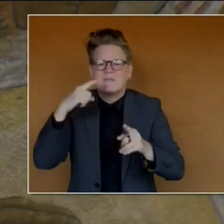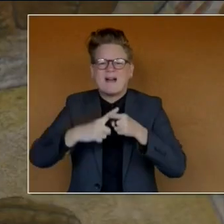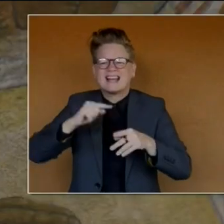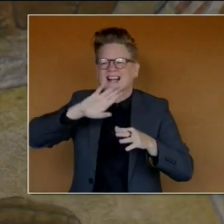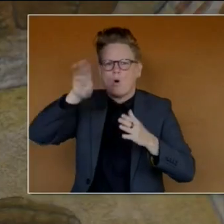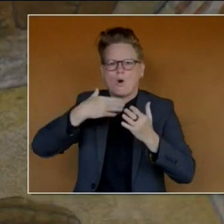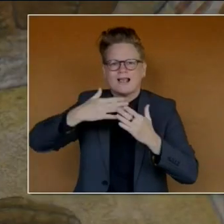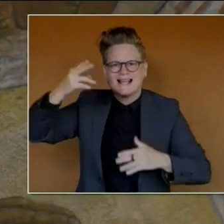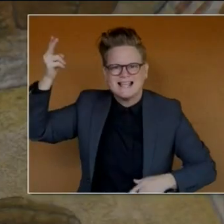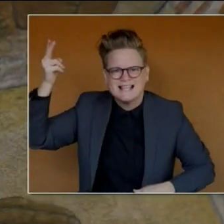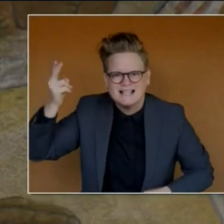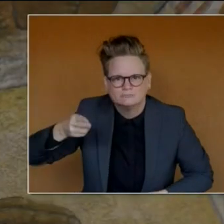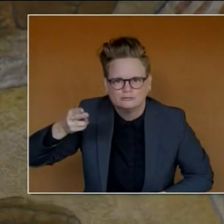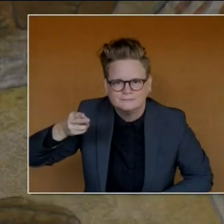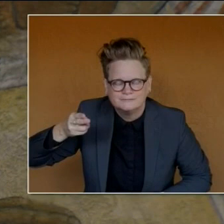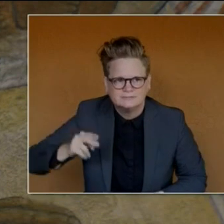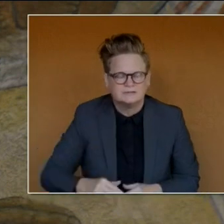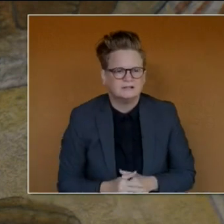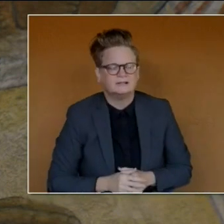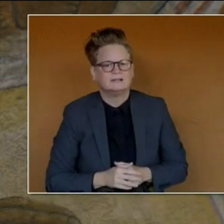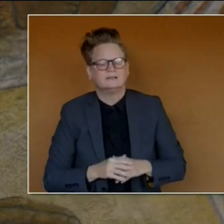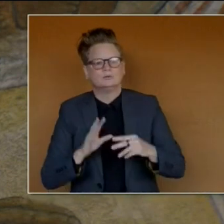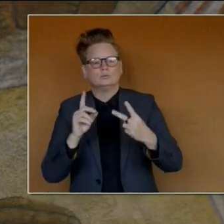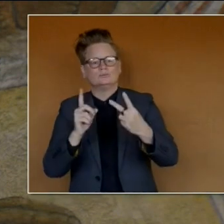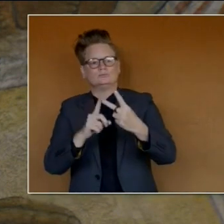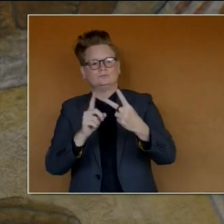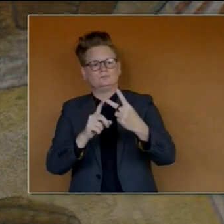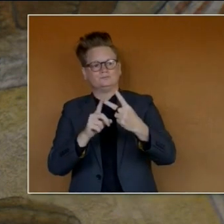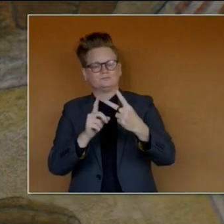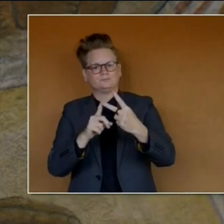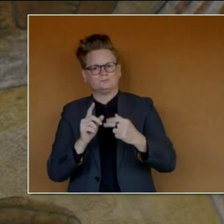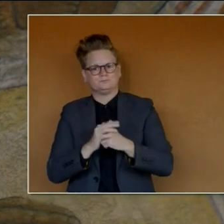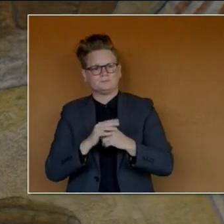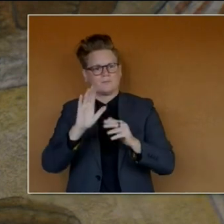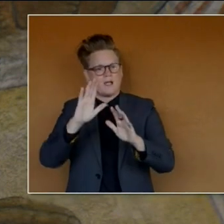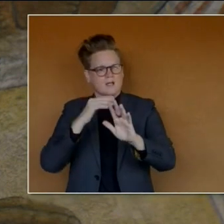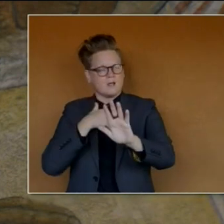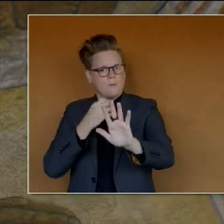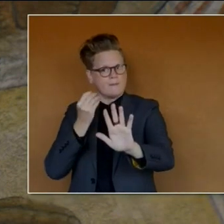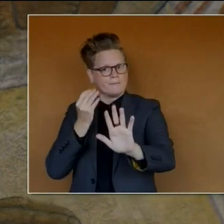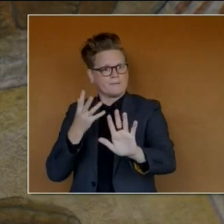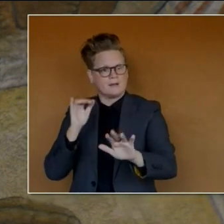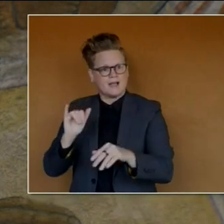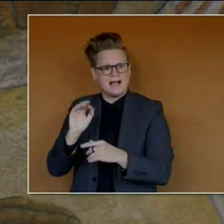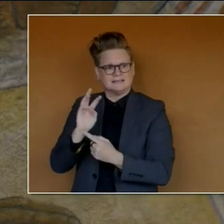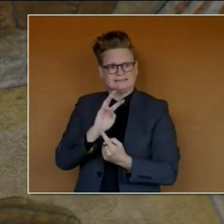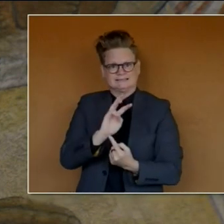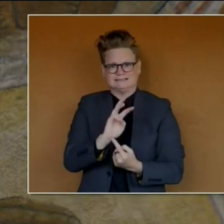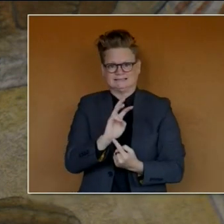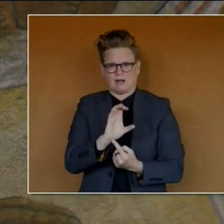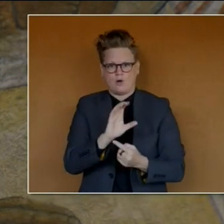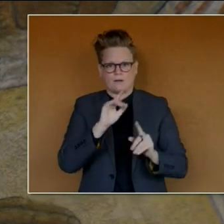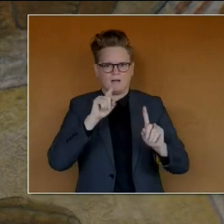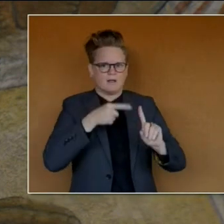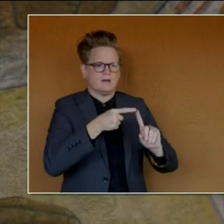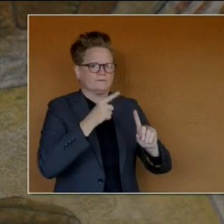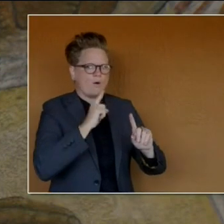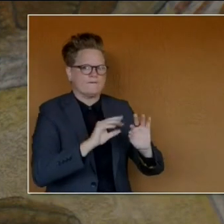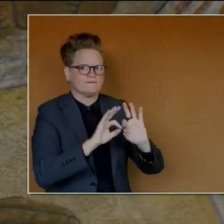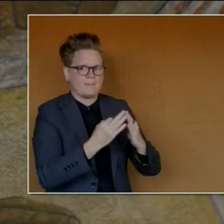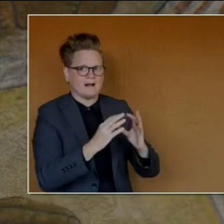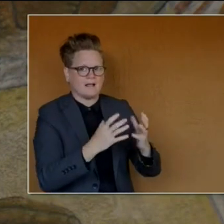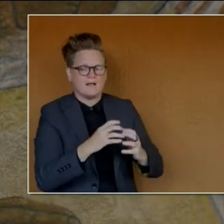We're very mindful that that stimulus alone of $600, $500 for families with children and those I 10